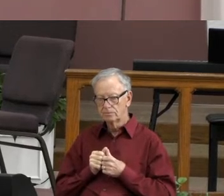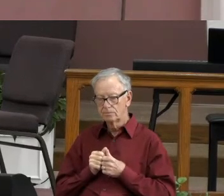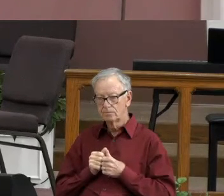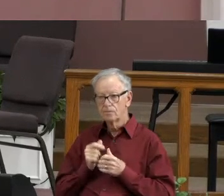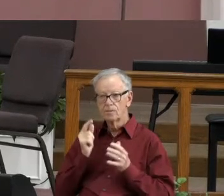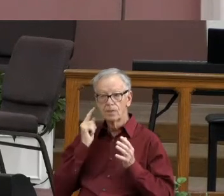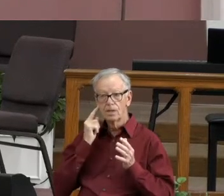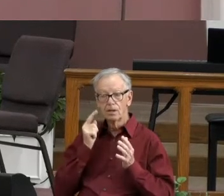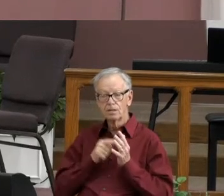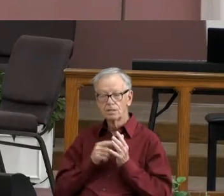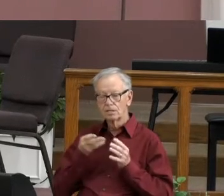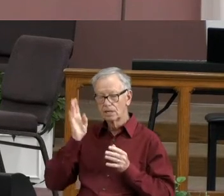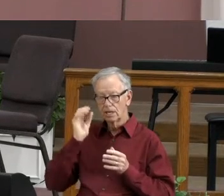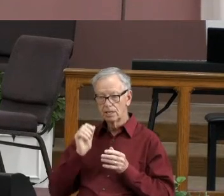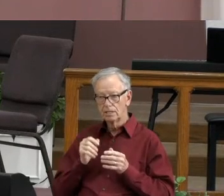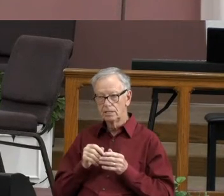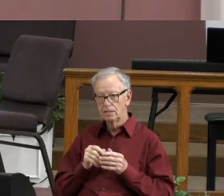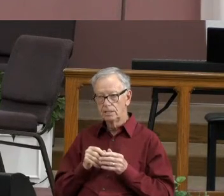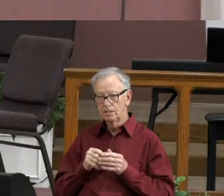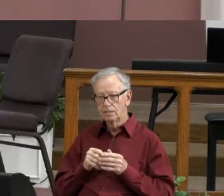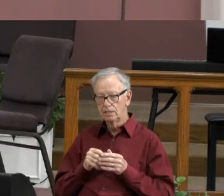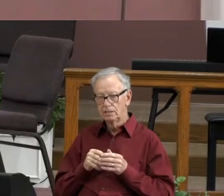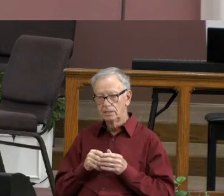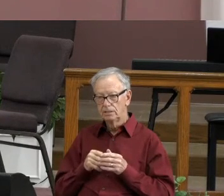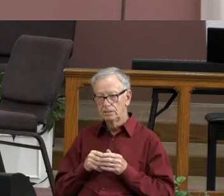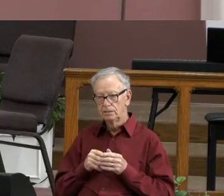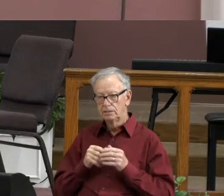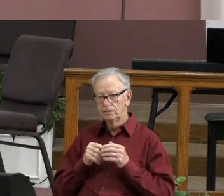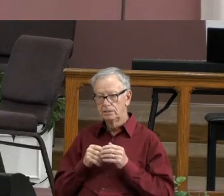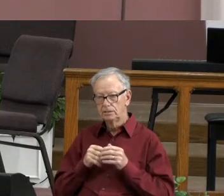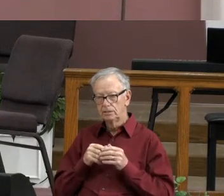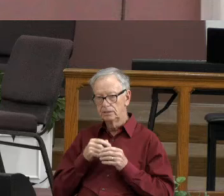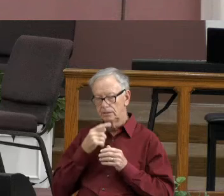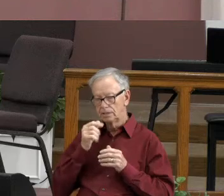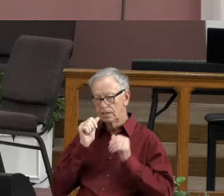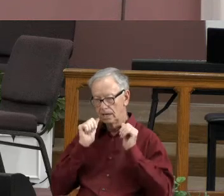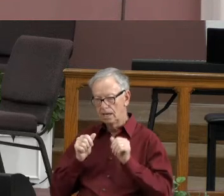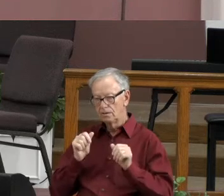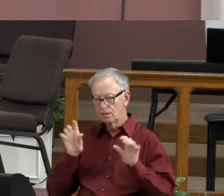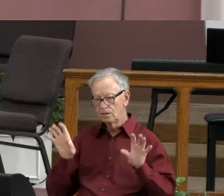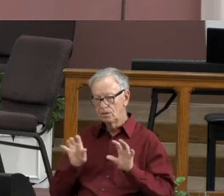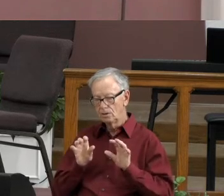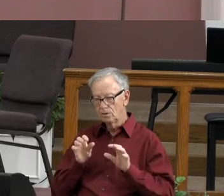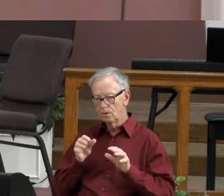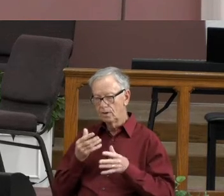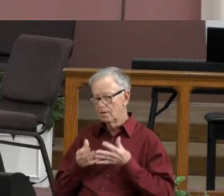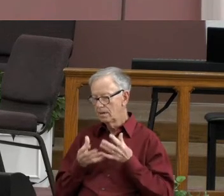Notice that God does credit them here in this passage with being able to do anything they purpose to do.